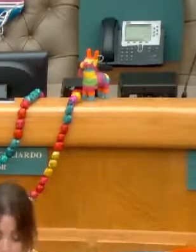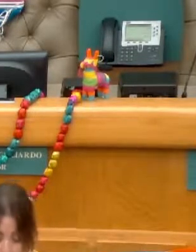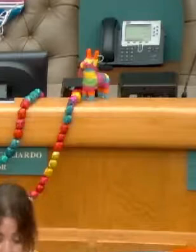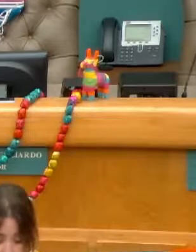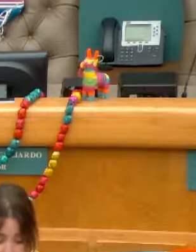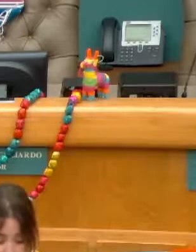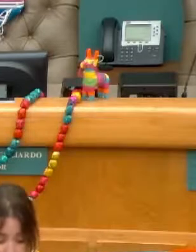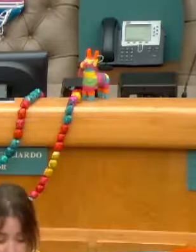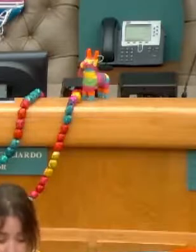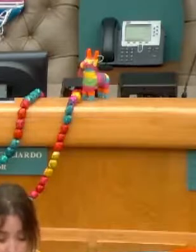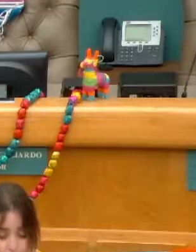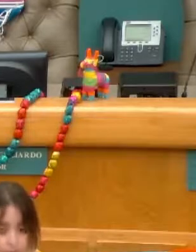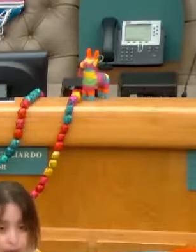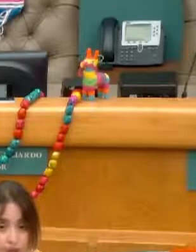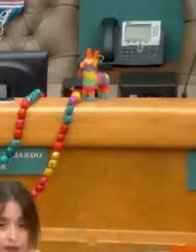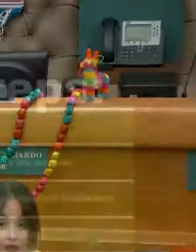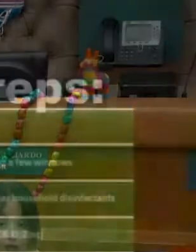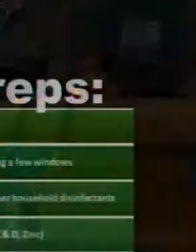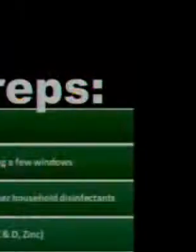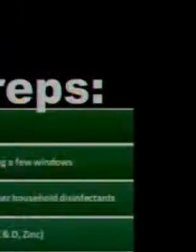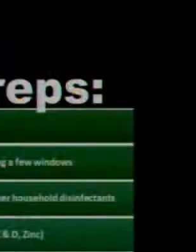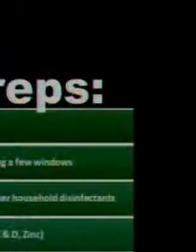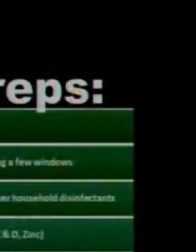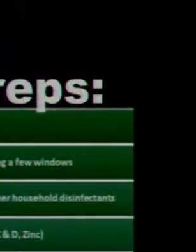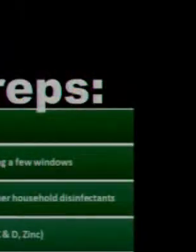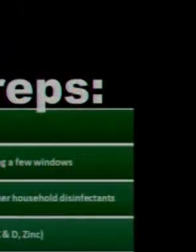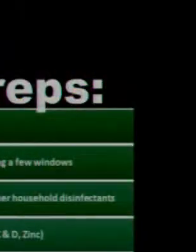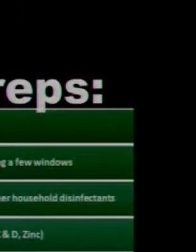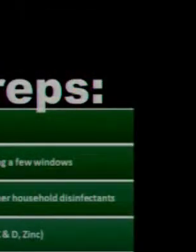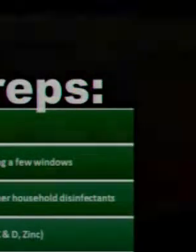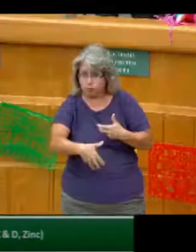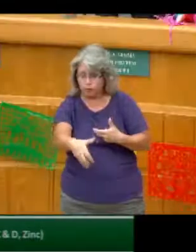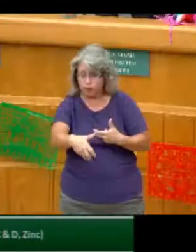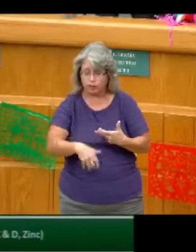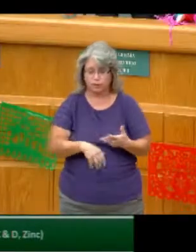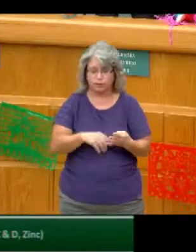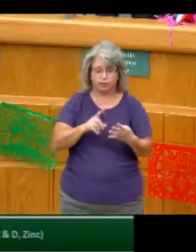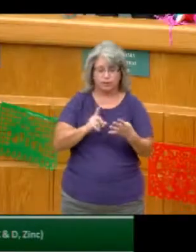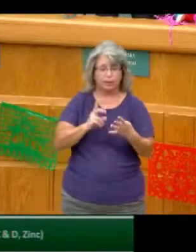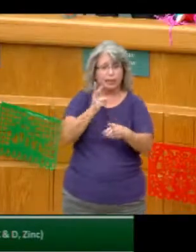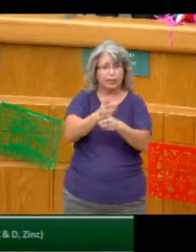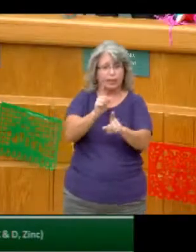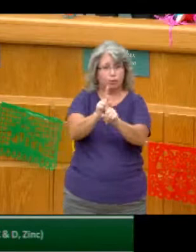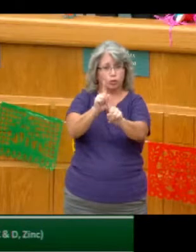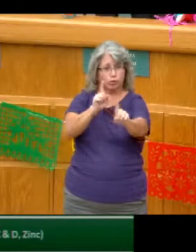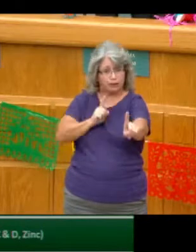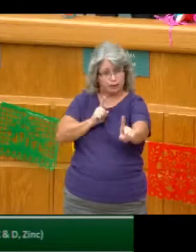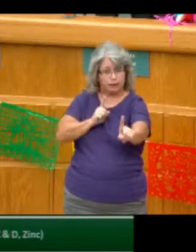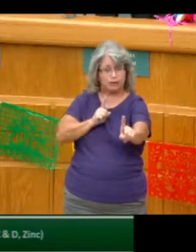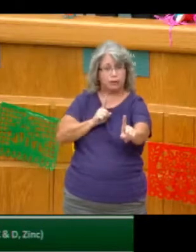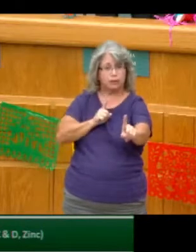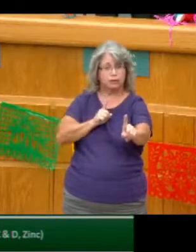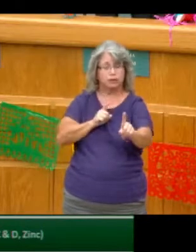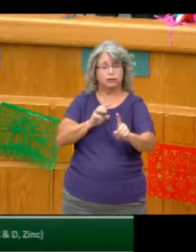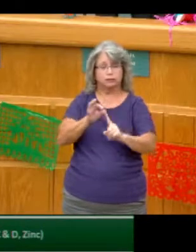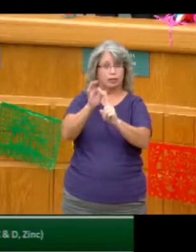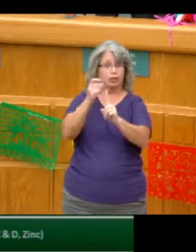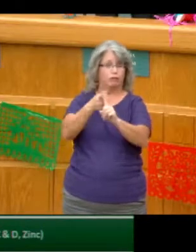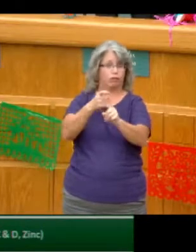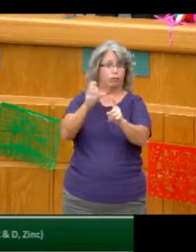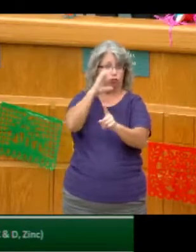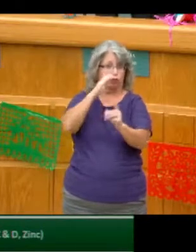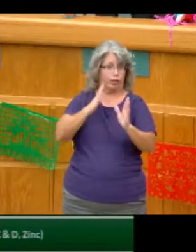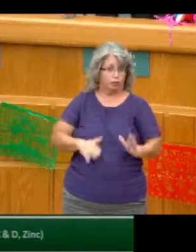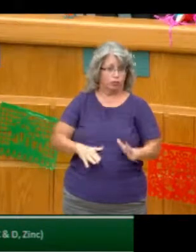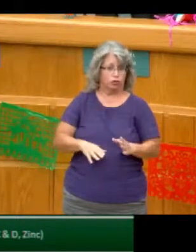getting pregnant. Number four, social distance from strangers. 5 is wear your mask properly in